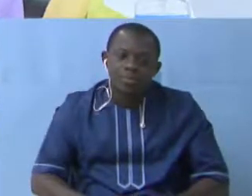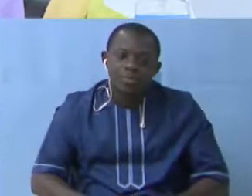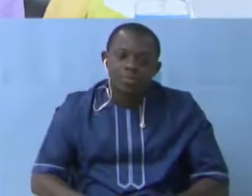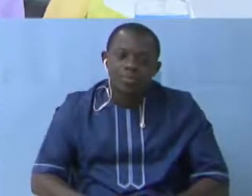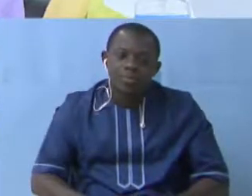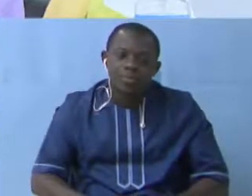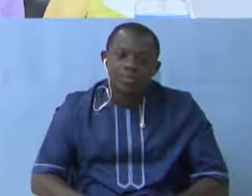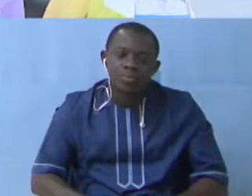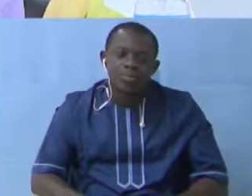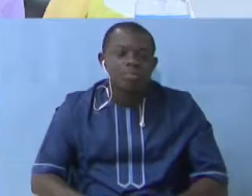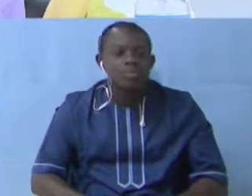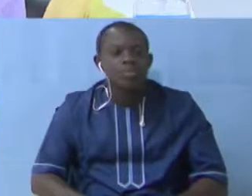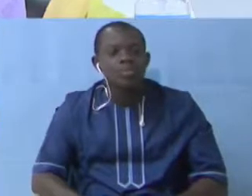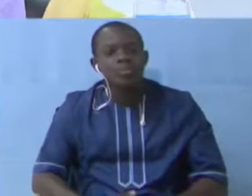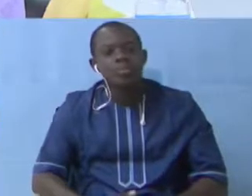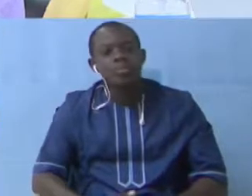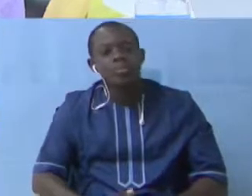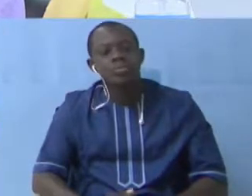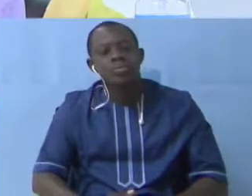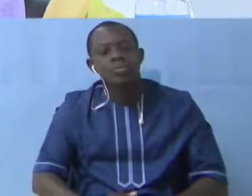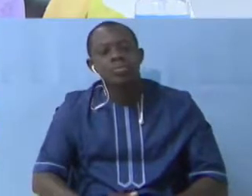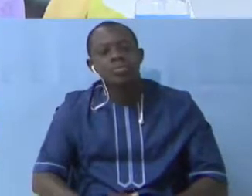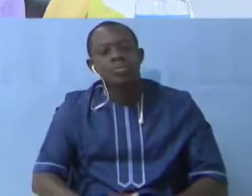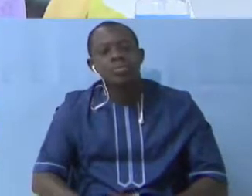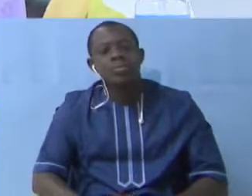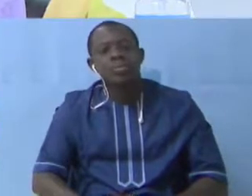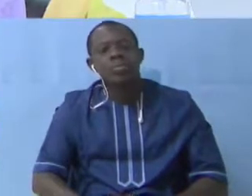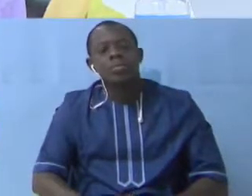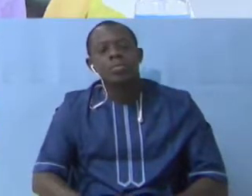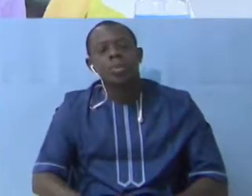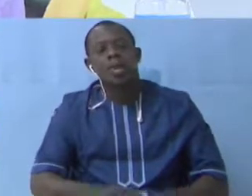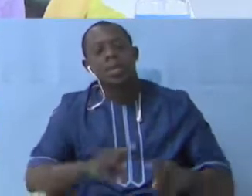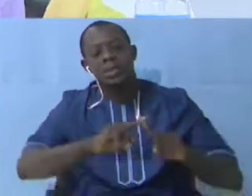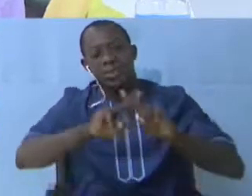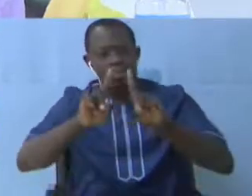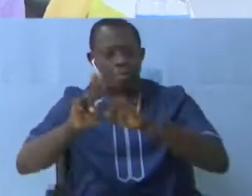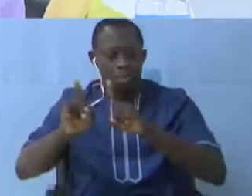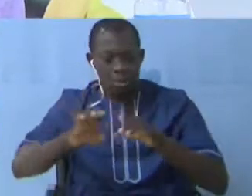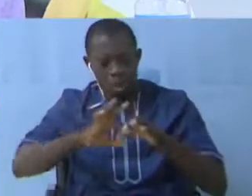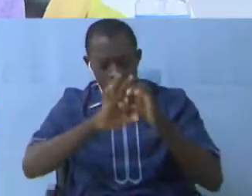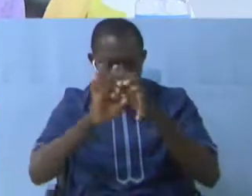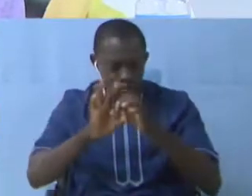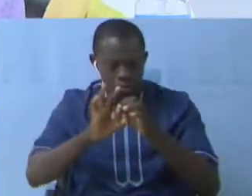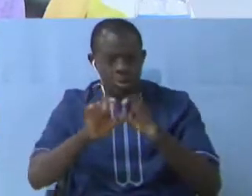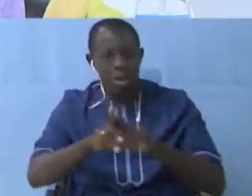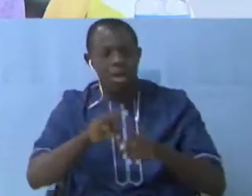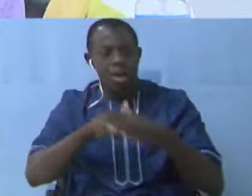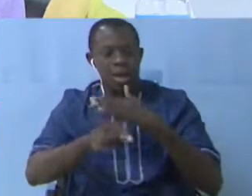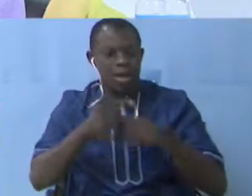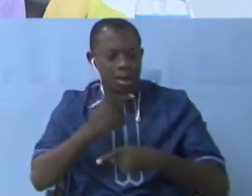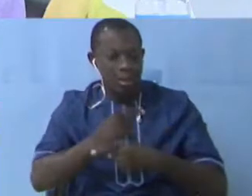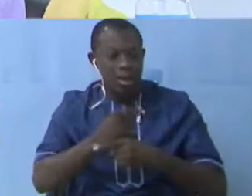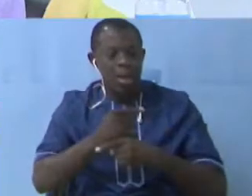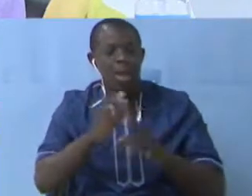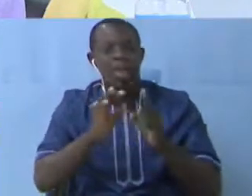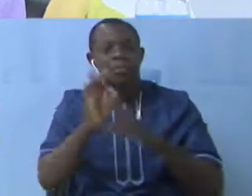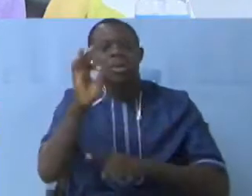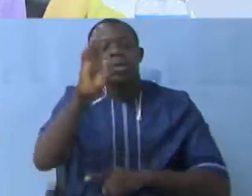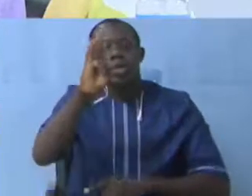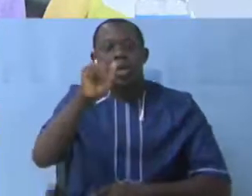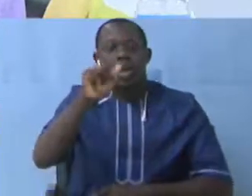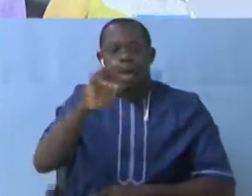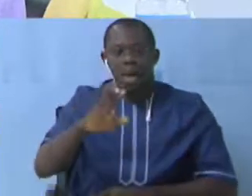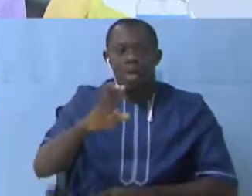the different organizations within the country, especially the bar, took a stand. And many other institutions,